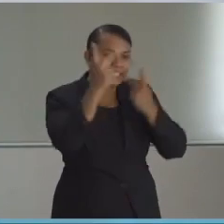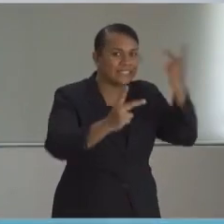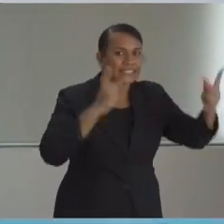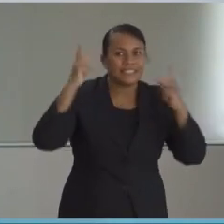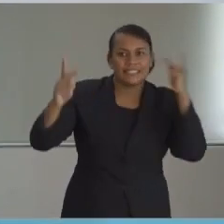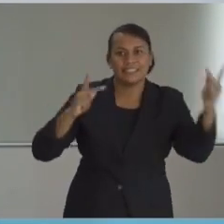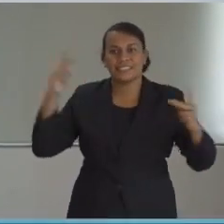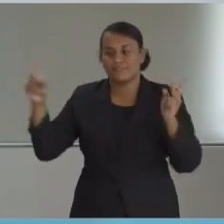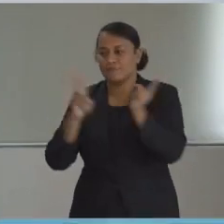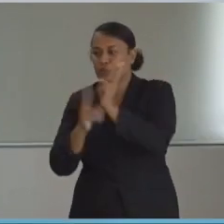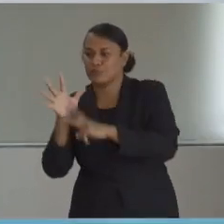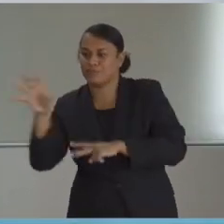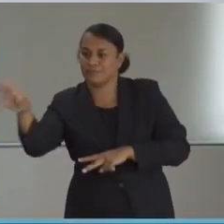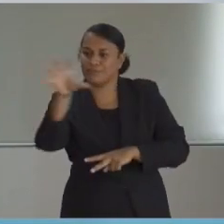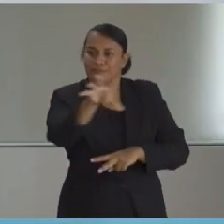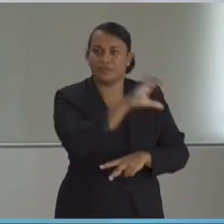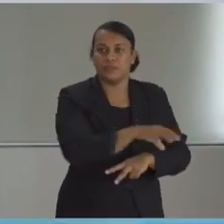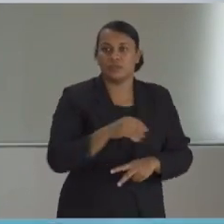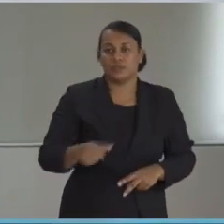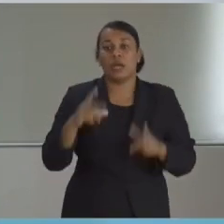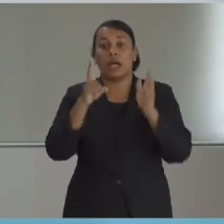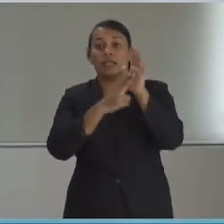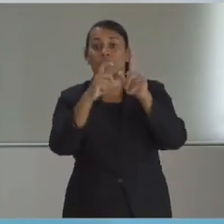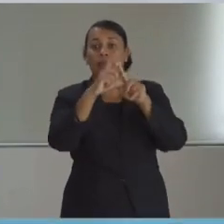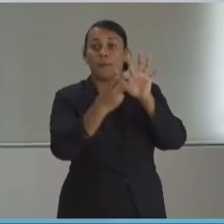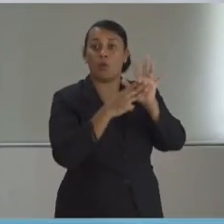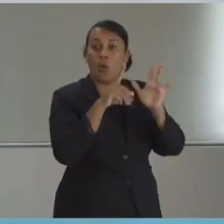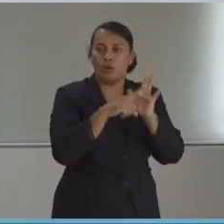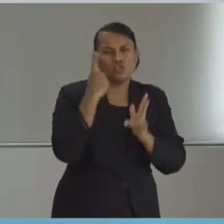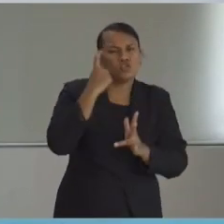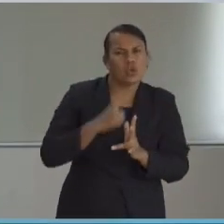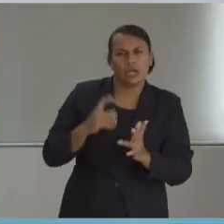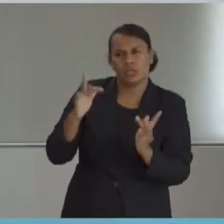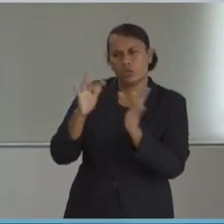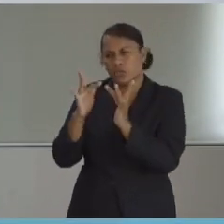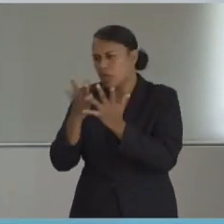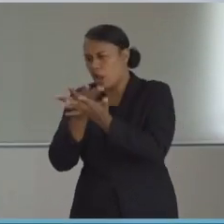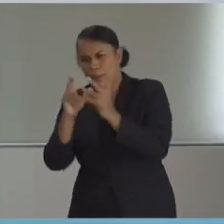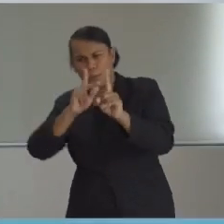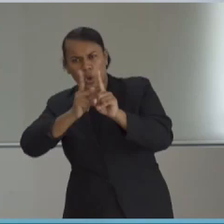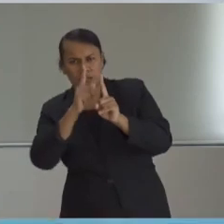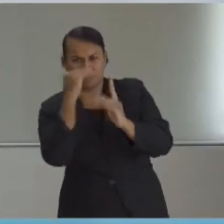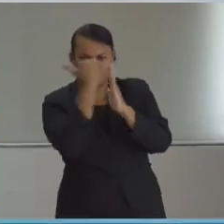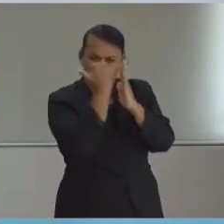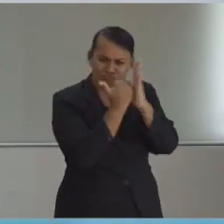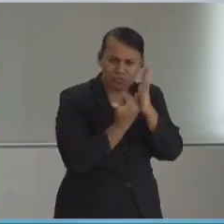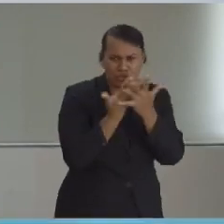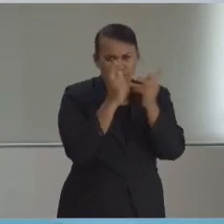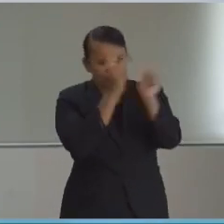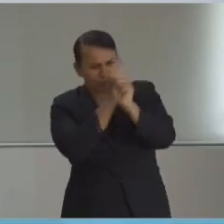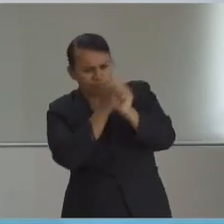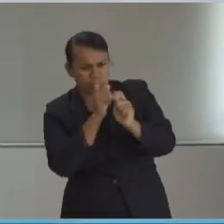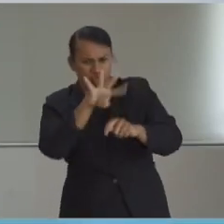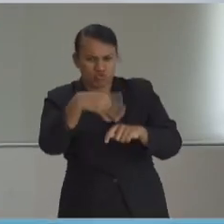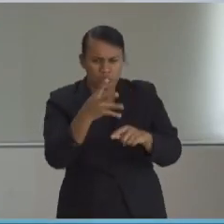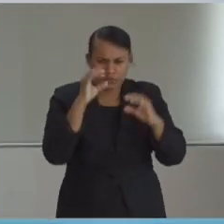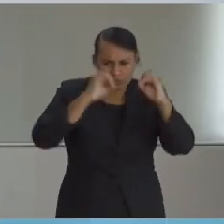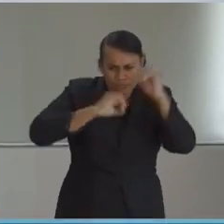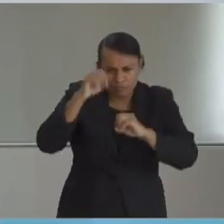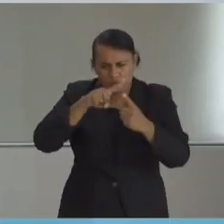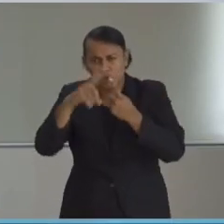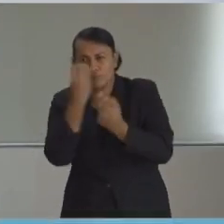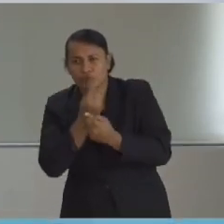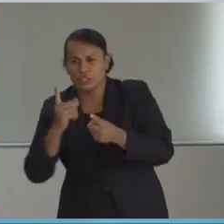priorities on how they can help with food security in the other areas